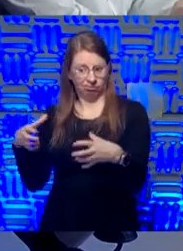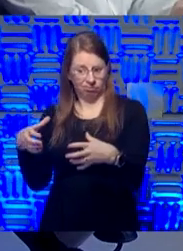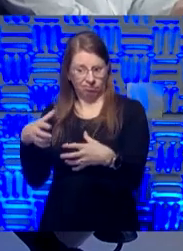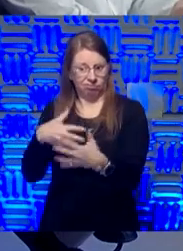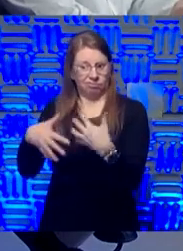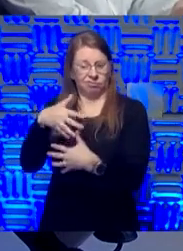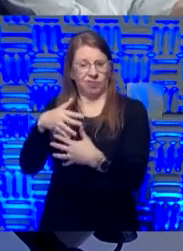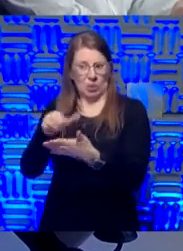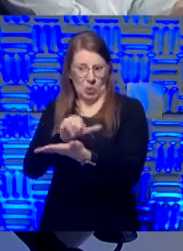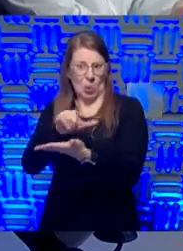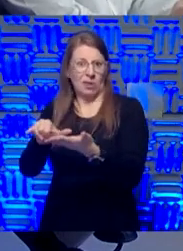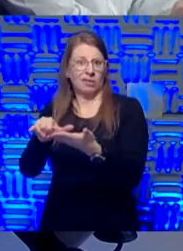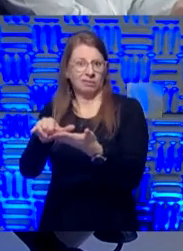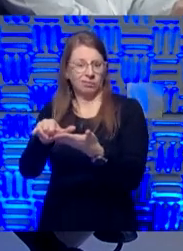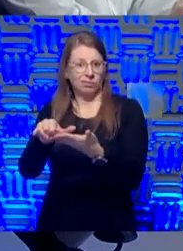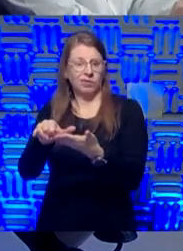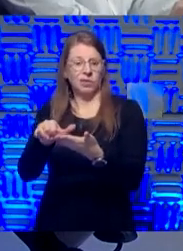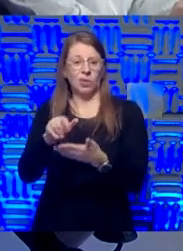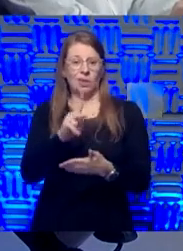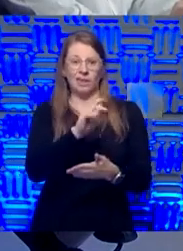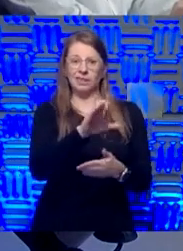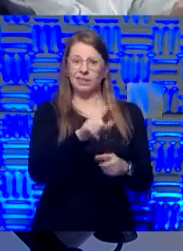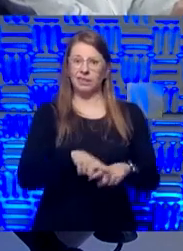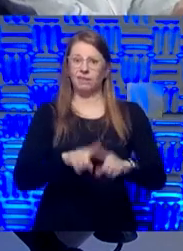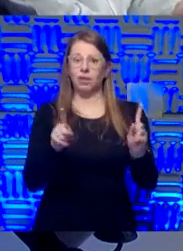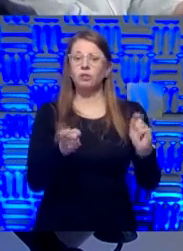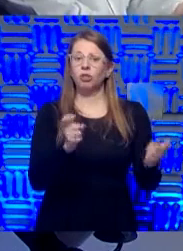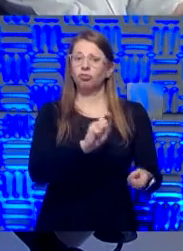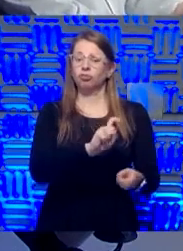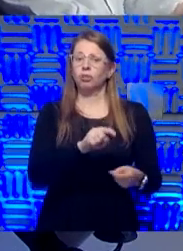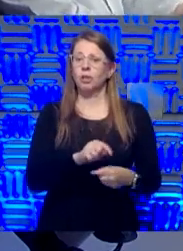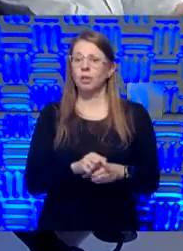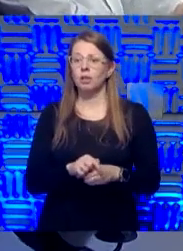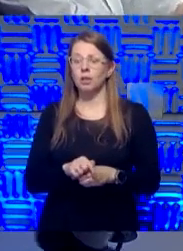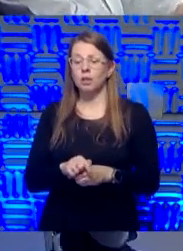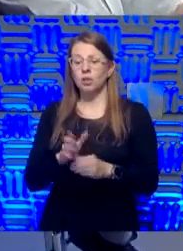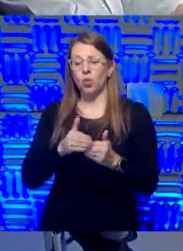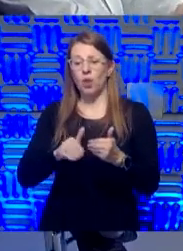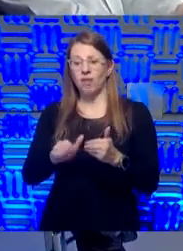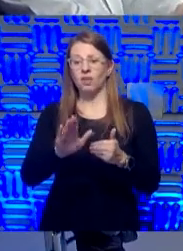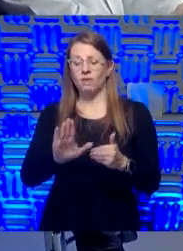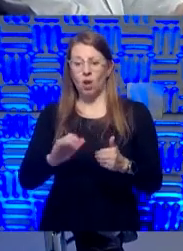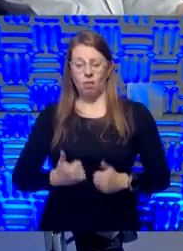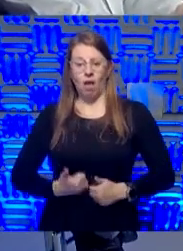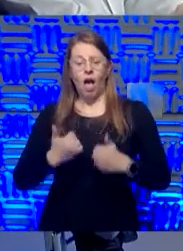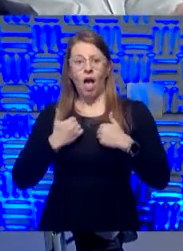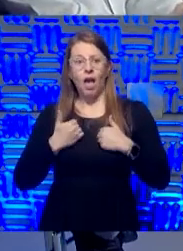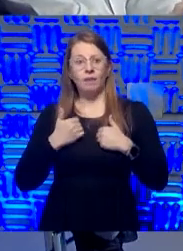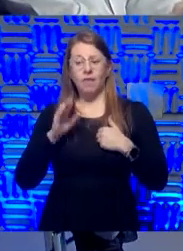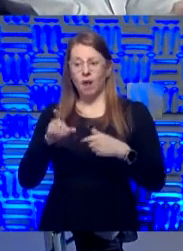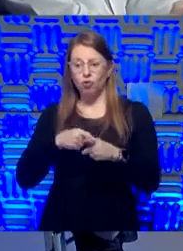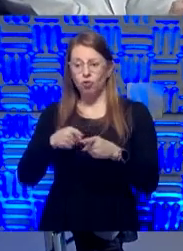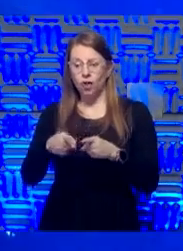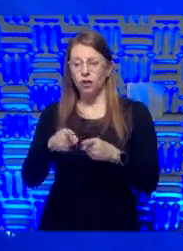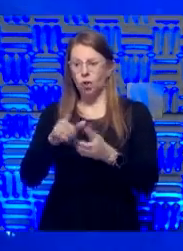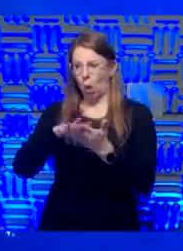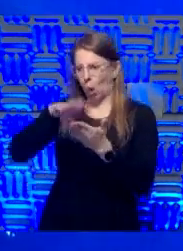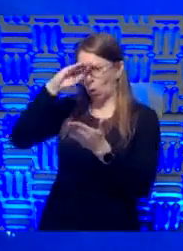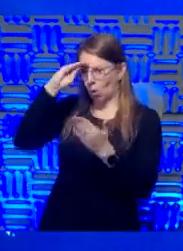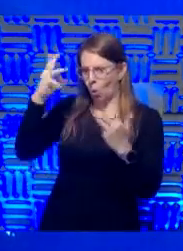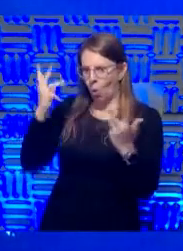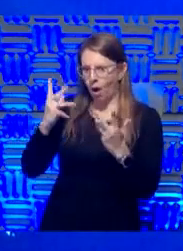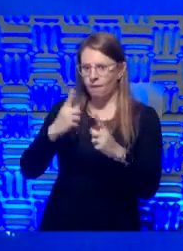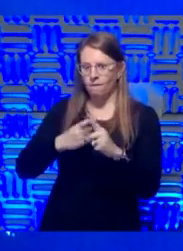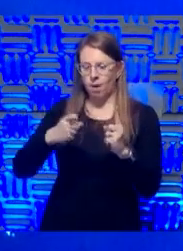we don't know about this disease, and many will spend their careers, the rest of their lives, writing and talking about what we've learned from this pandemic.